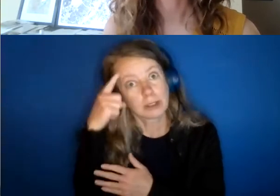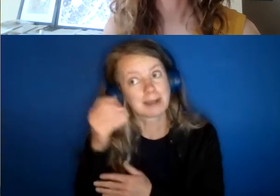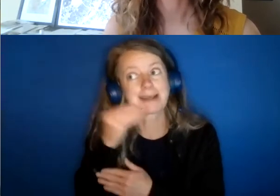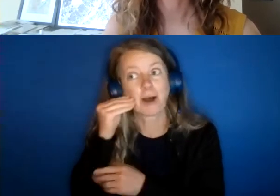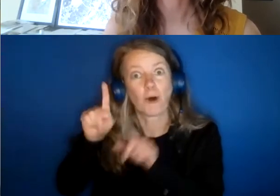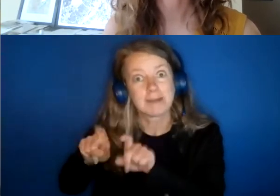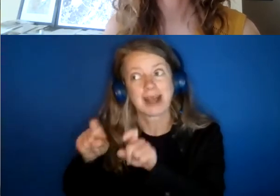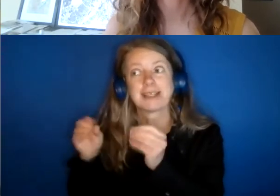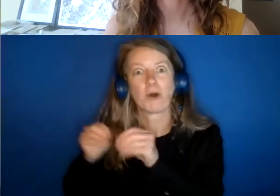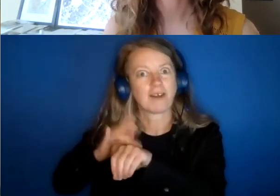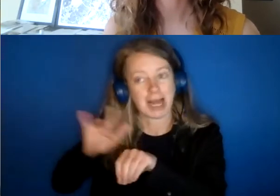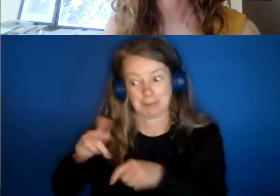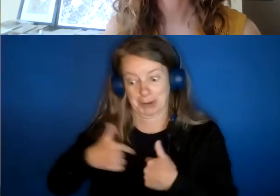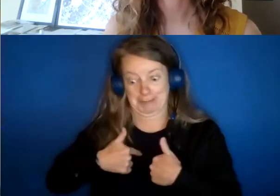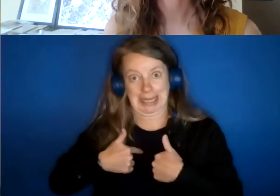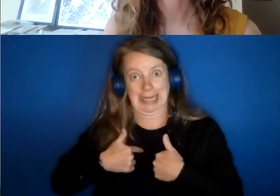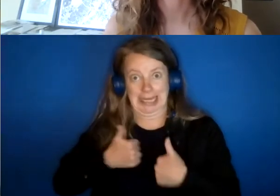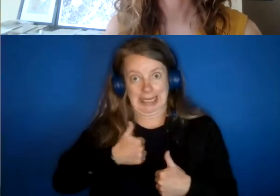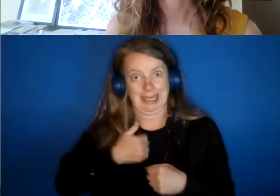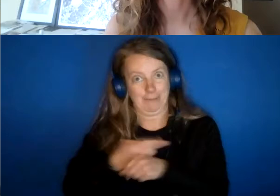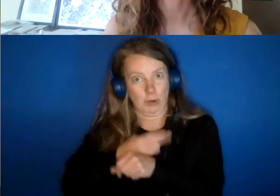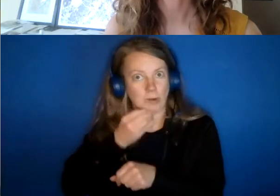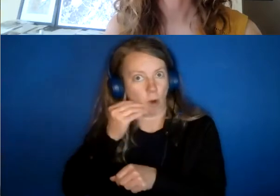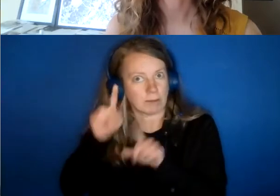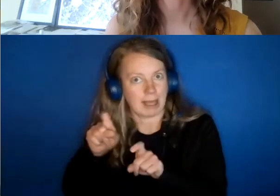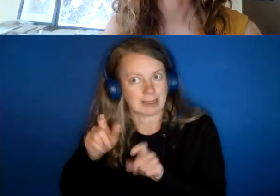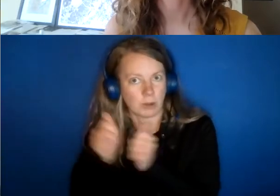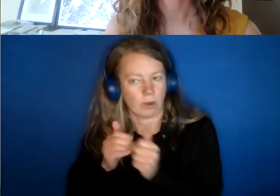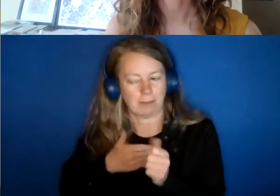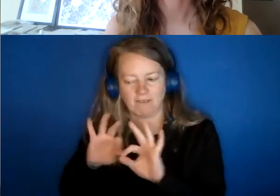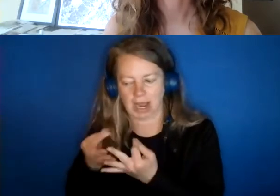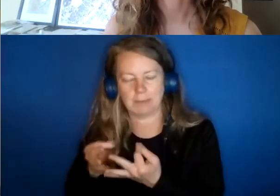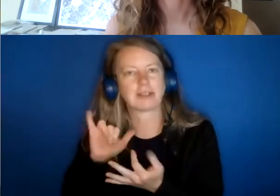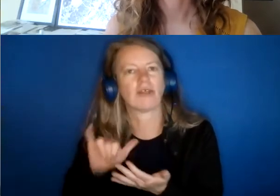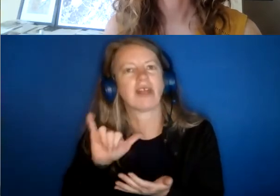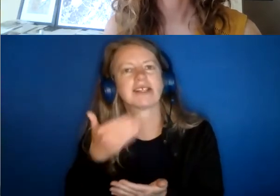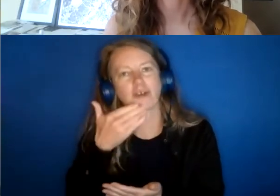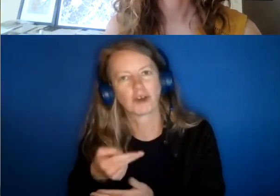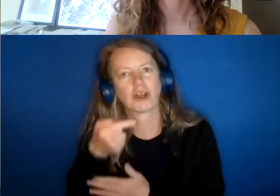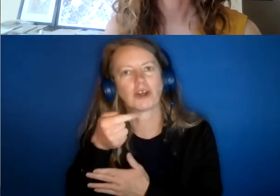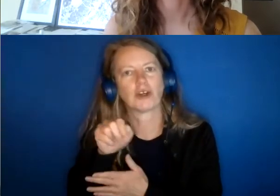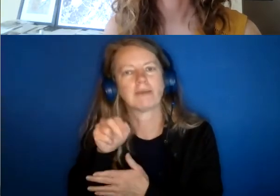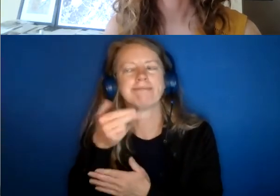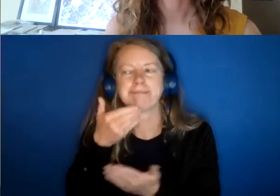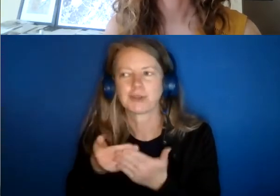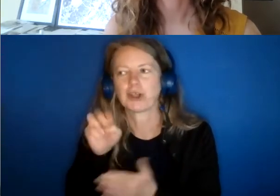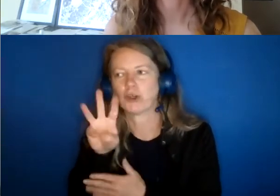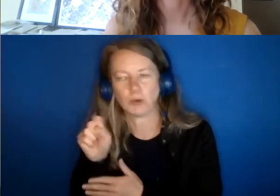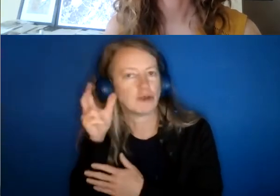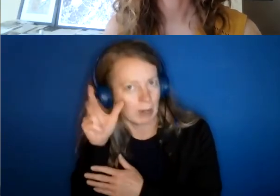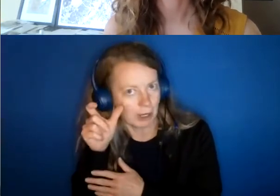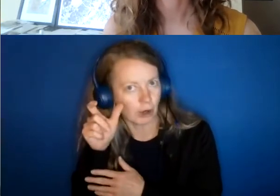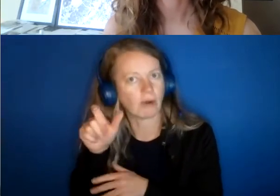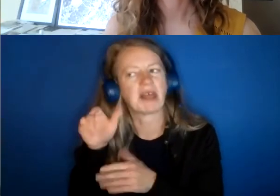used home tests in my family. So that's really good news to hear that those are actually being accepted now